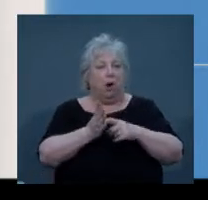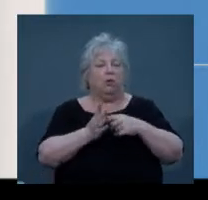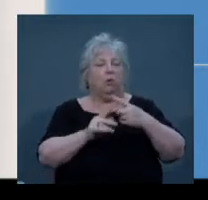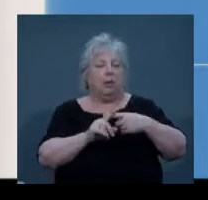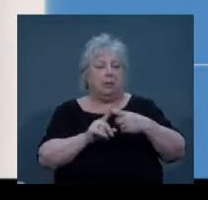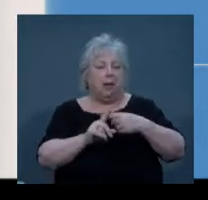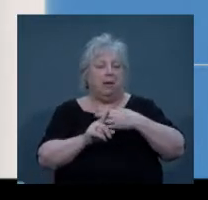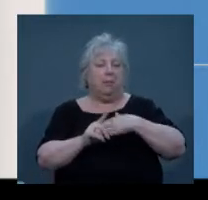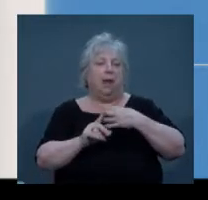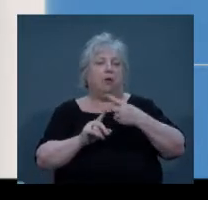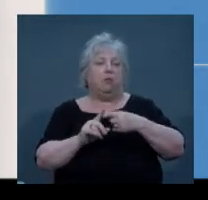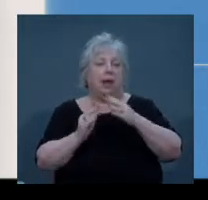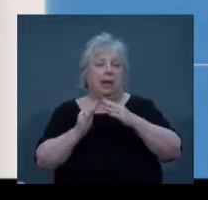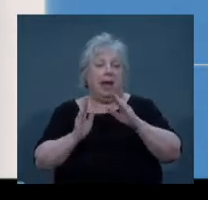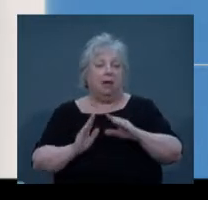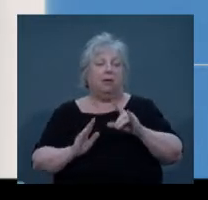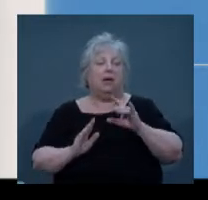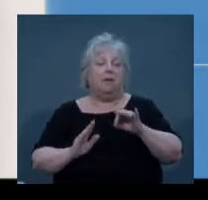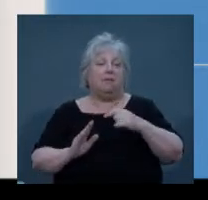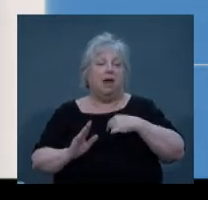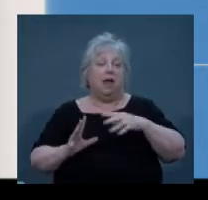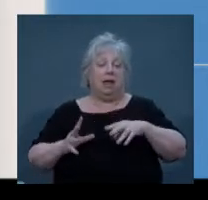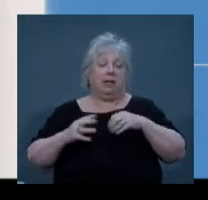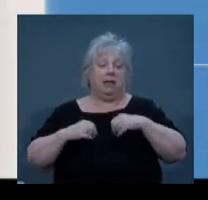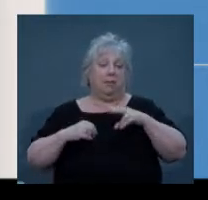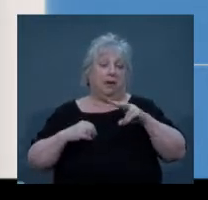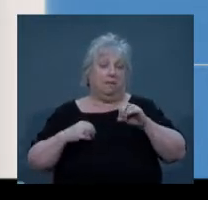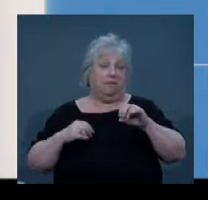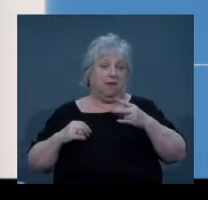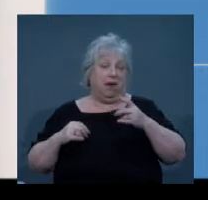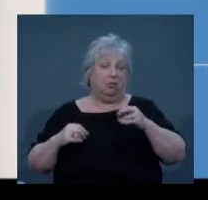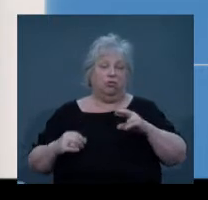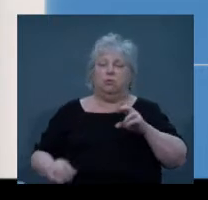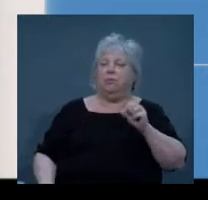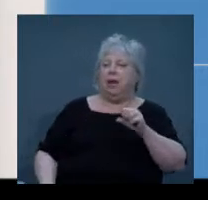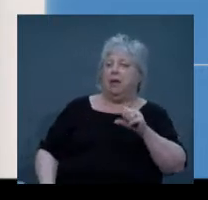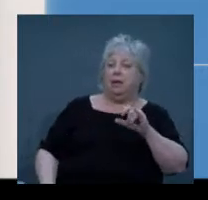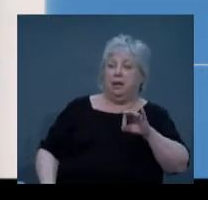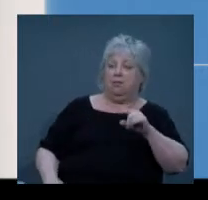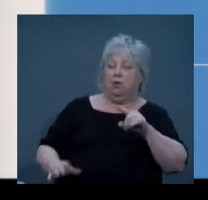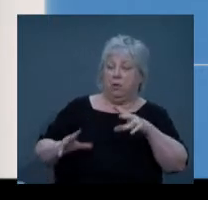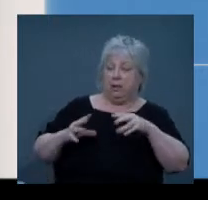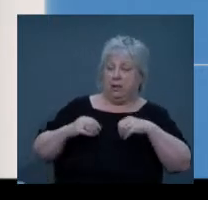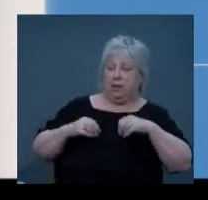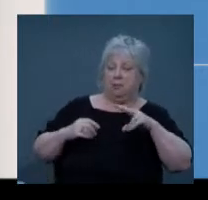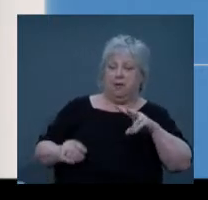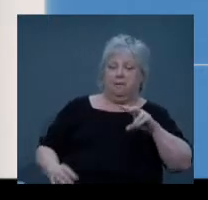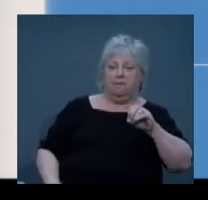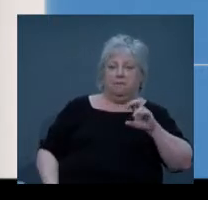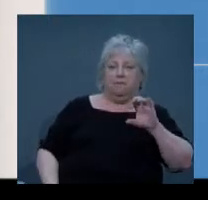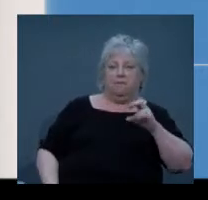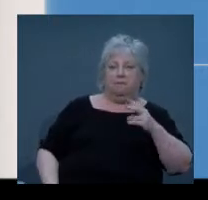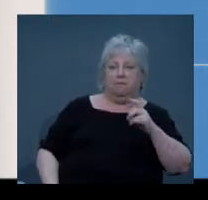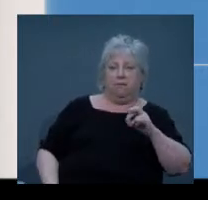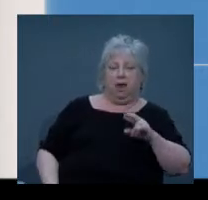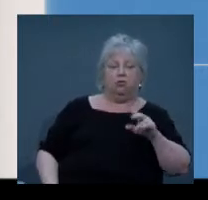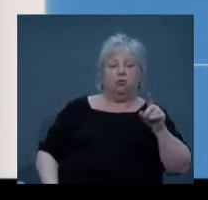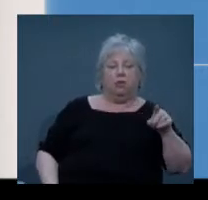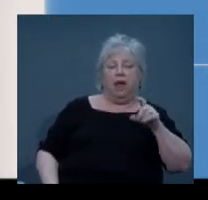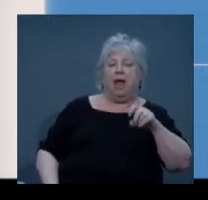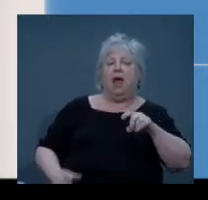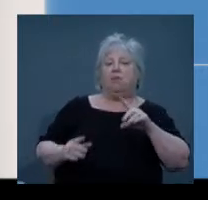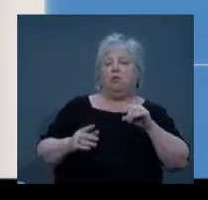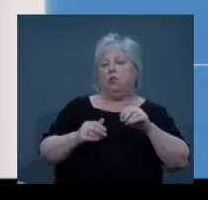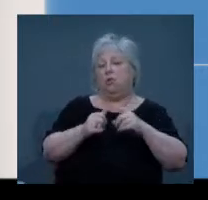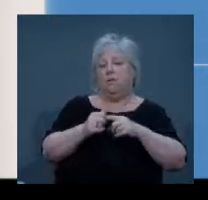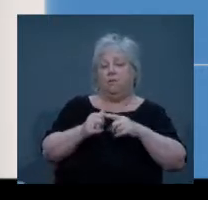rent house if I take people with a Yes, voucher? if you accept a voucher, they're responsible for going out doing initial inspection. To